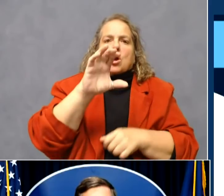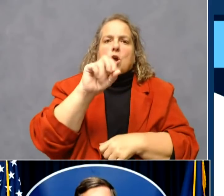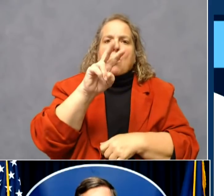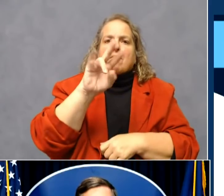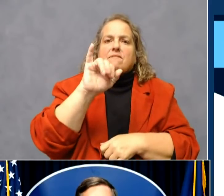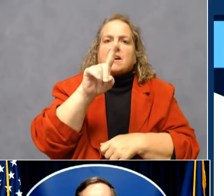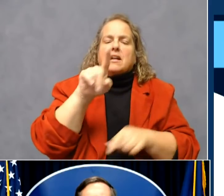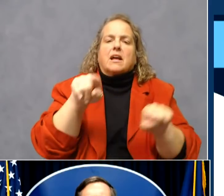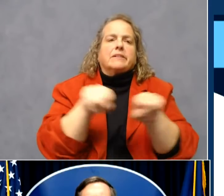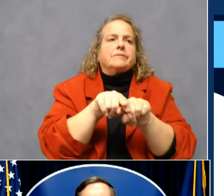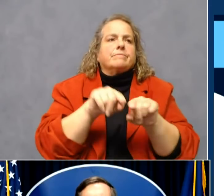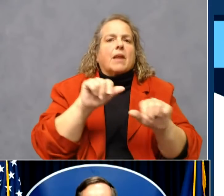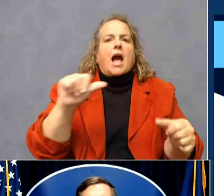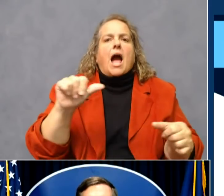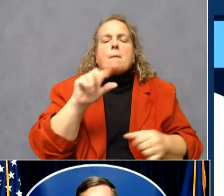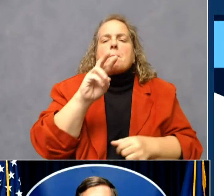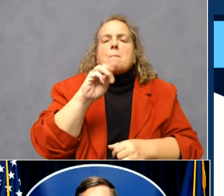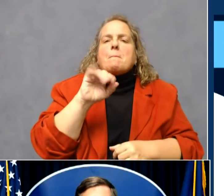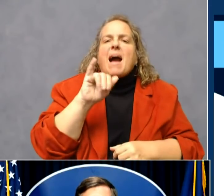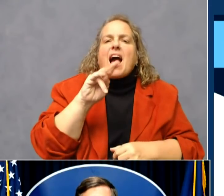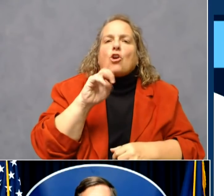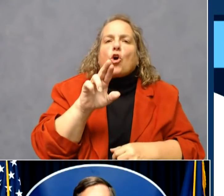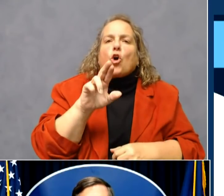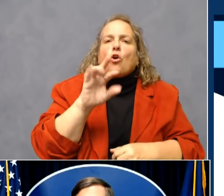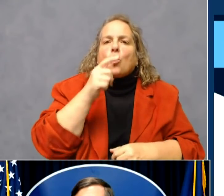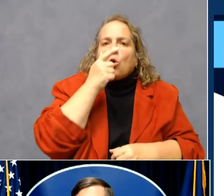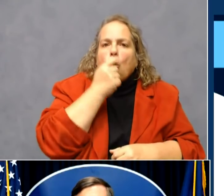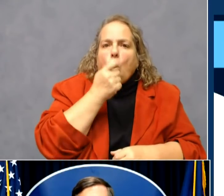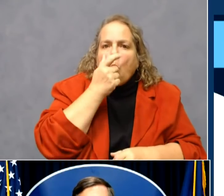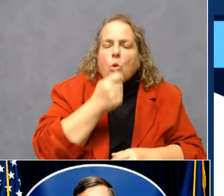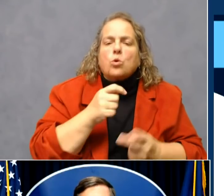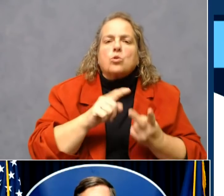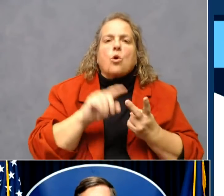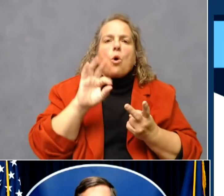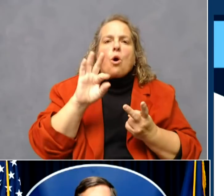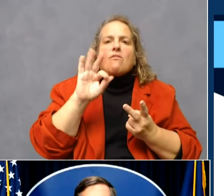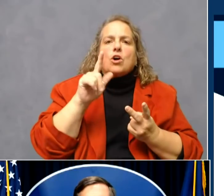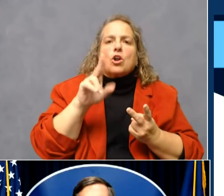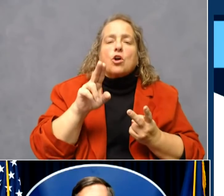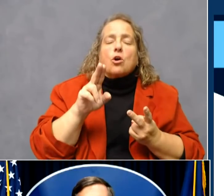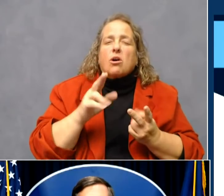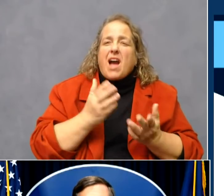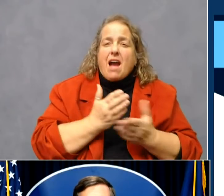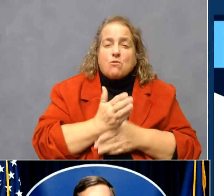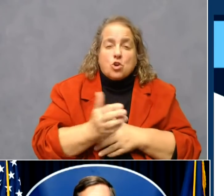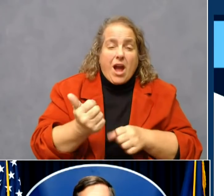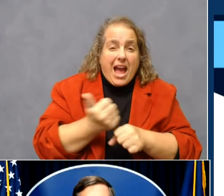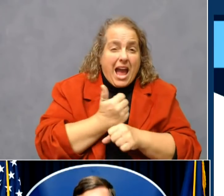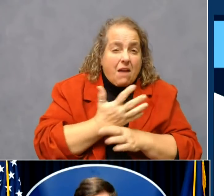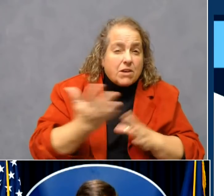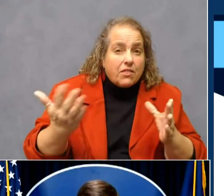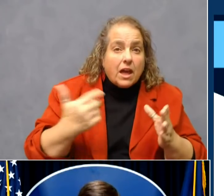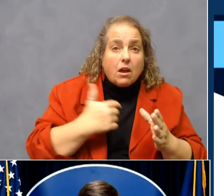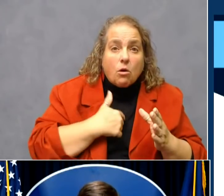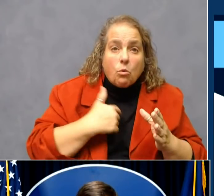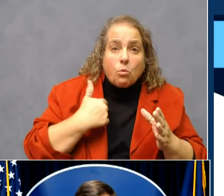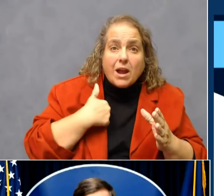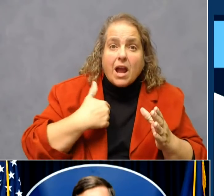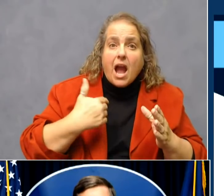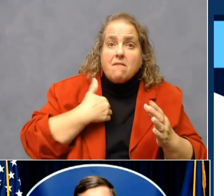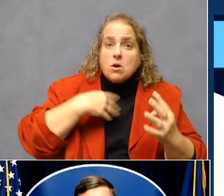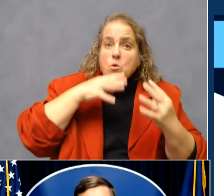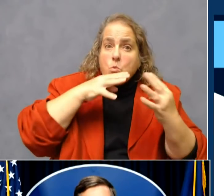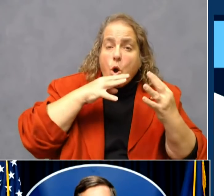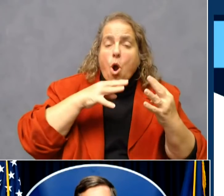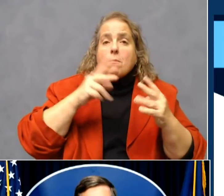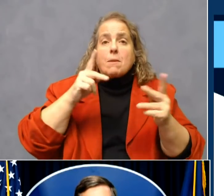that. After all that we have been through, and after all that we have lost, and all of the people that we are going to miss, we have a chance to